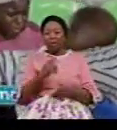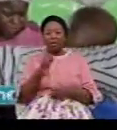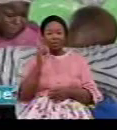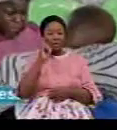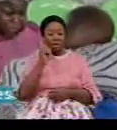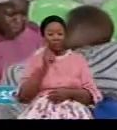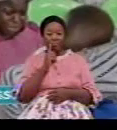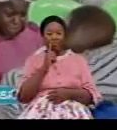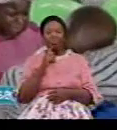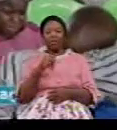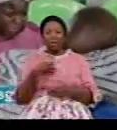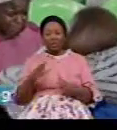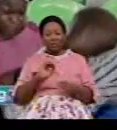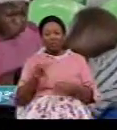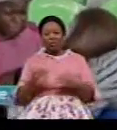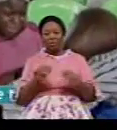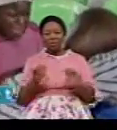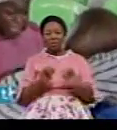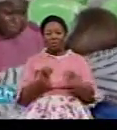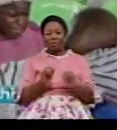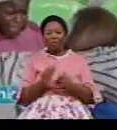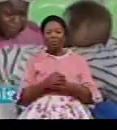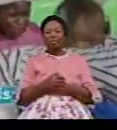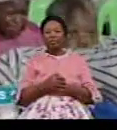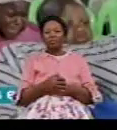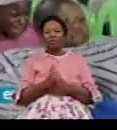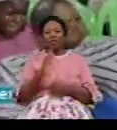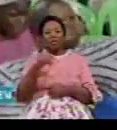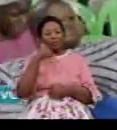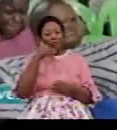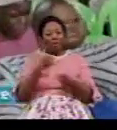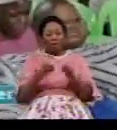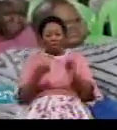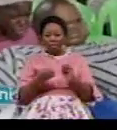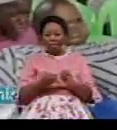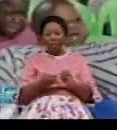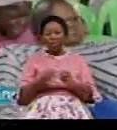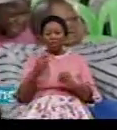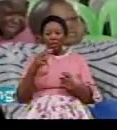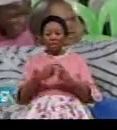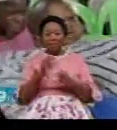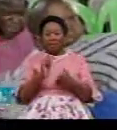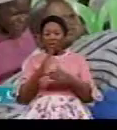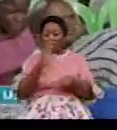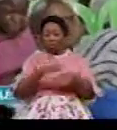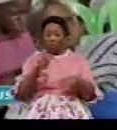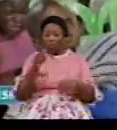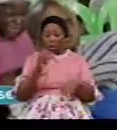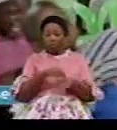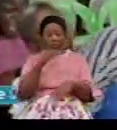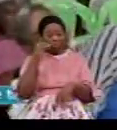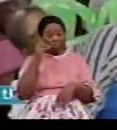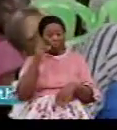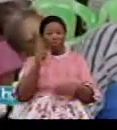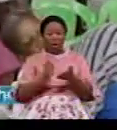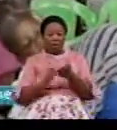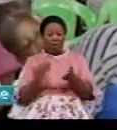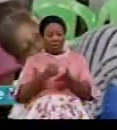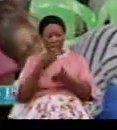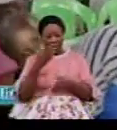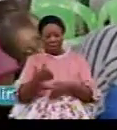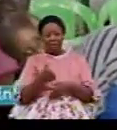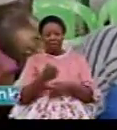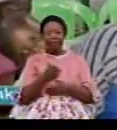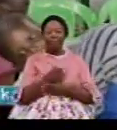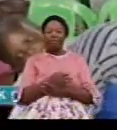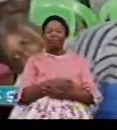testimony properly. Your telephone number, and you will hear testimony very, tonight. Very familiar with your environment. Blessings right will follow into